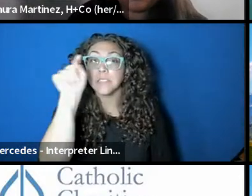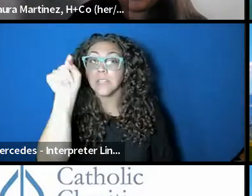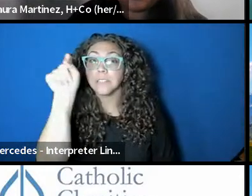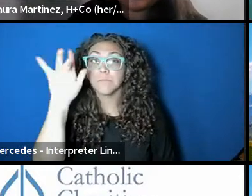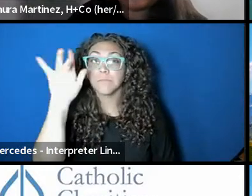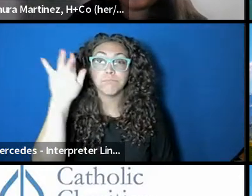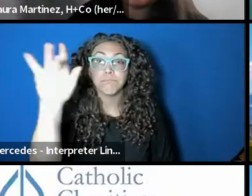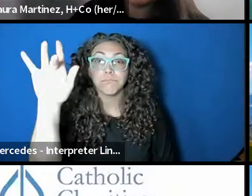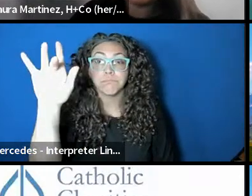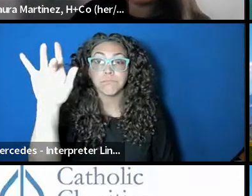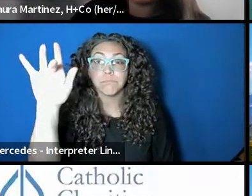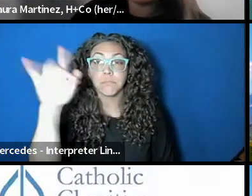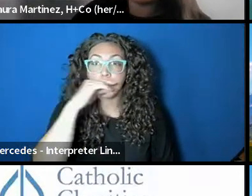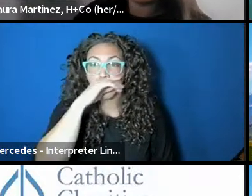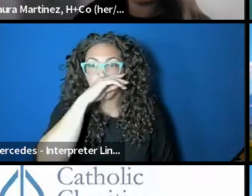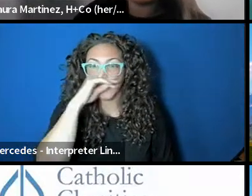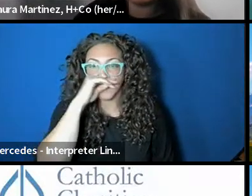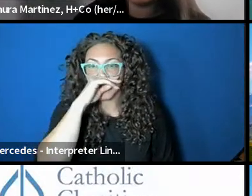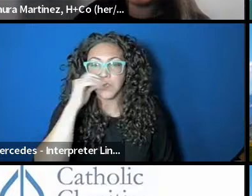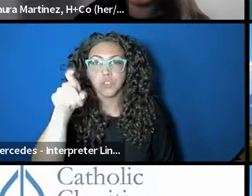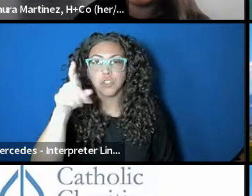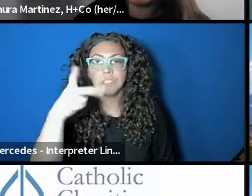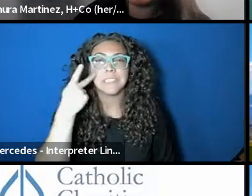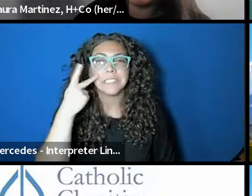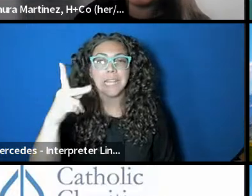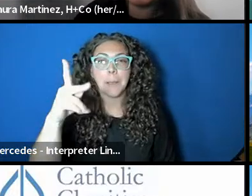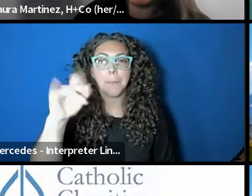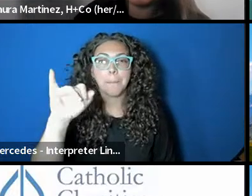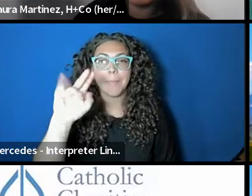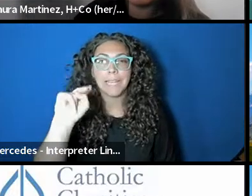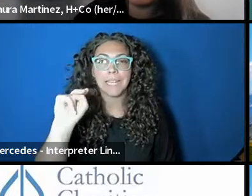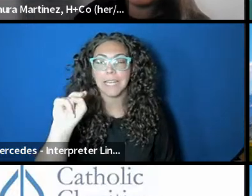right Well, I'm click on using my that. phone. Okay, okay, I see it.